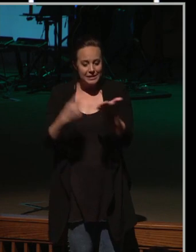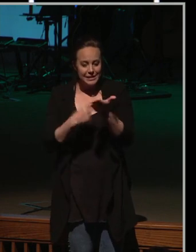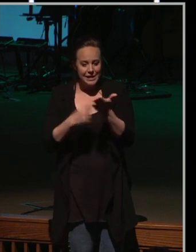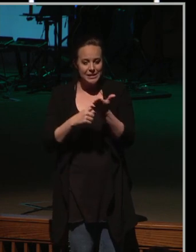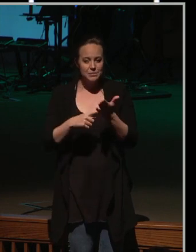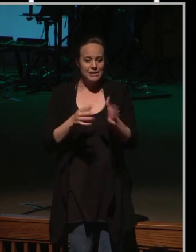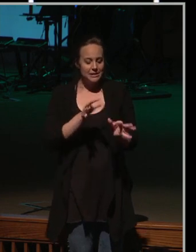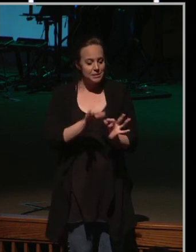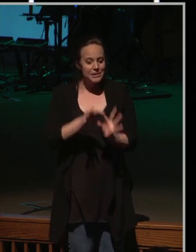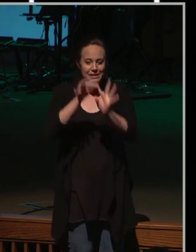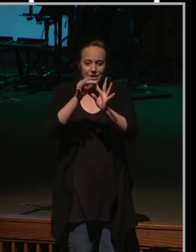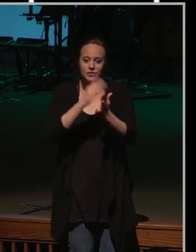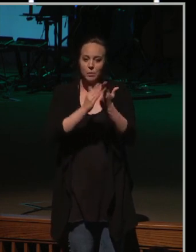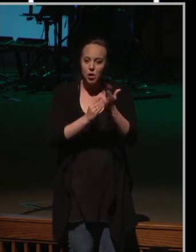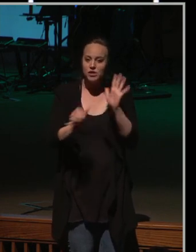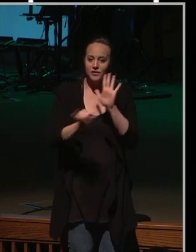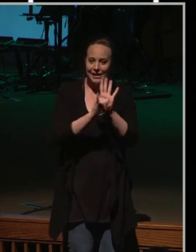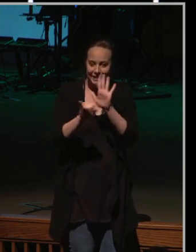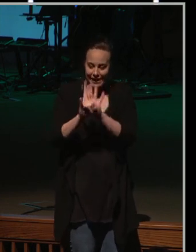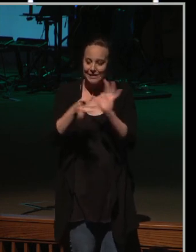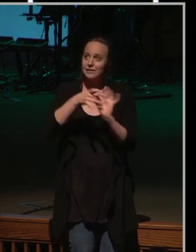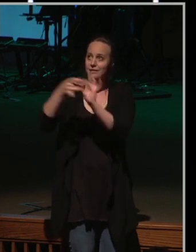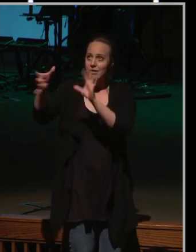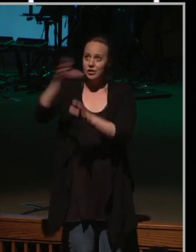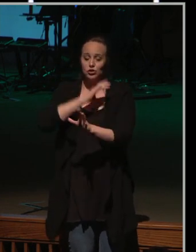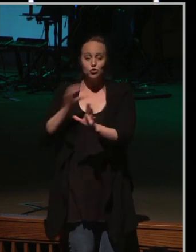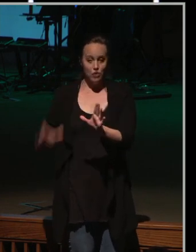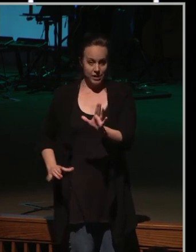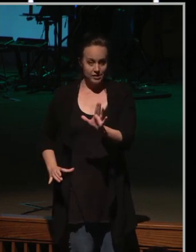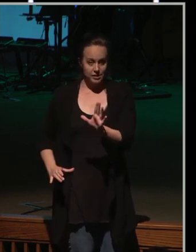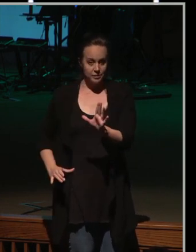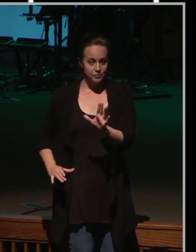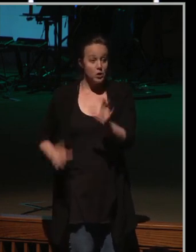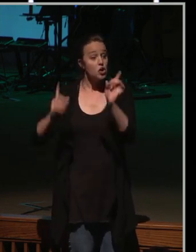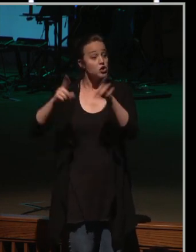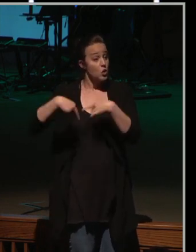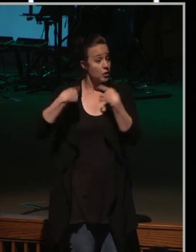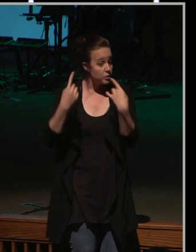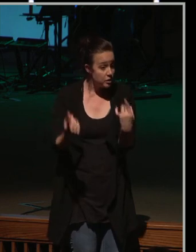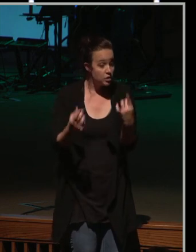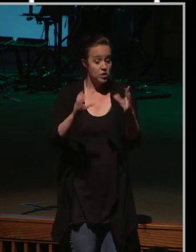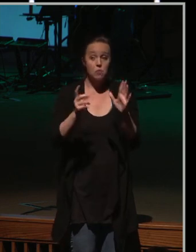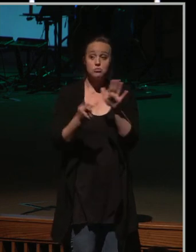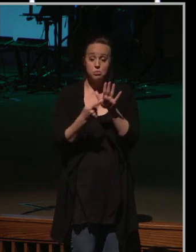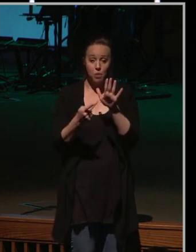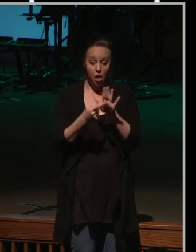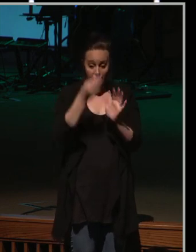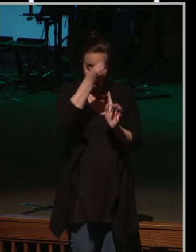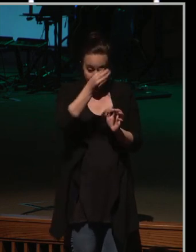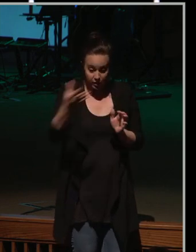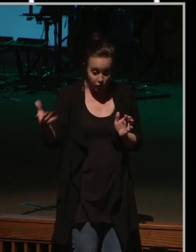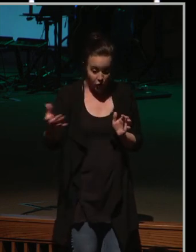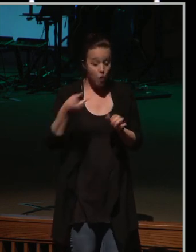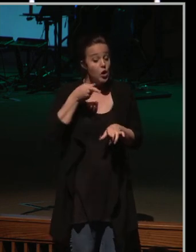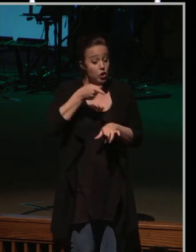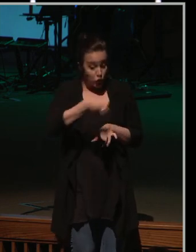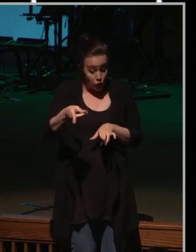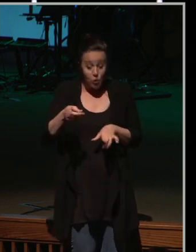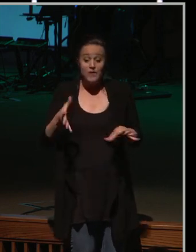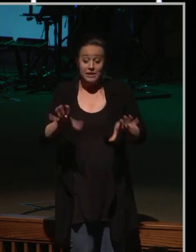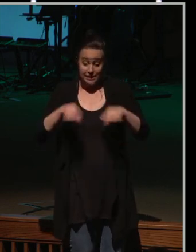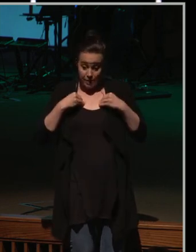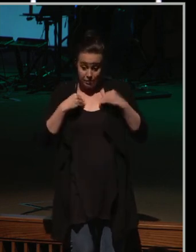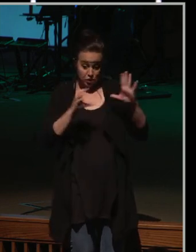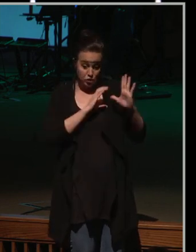Christ. And so far, Paul has reminded them that because they have received Christ, they have been raised with him, and so they should not be